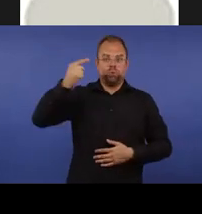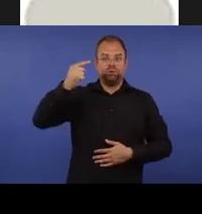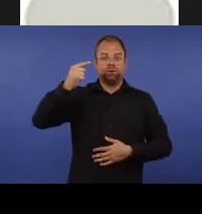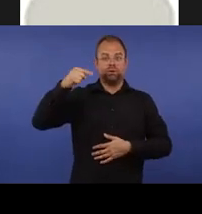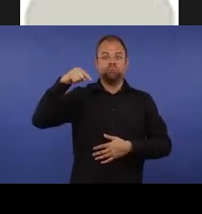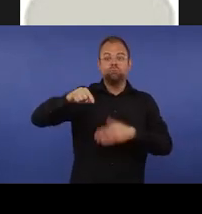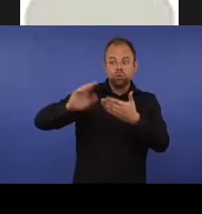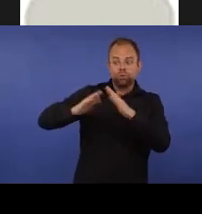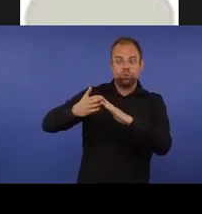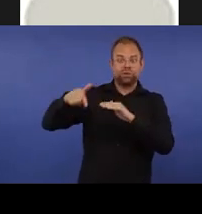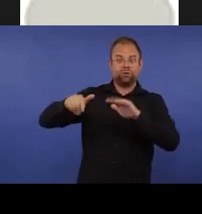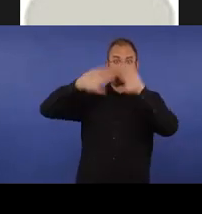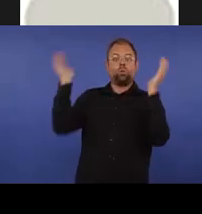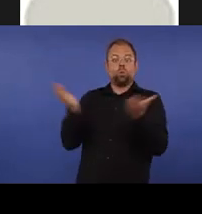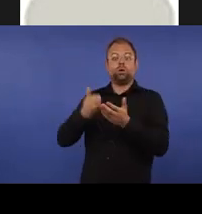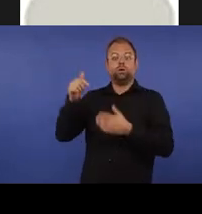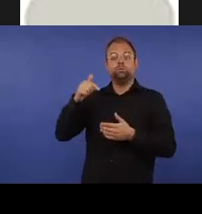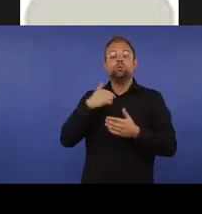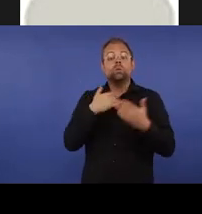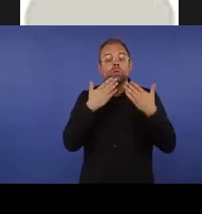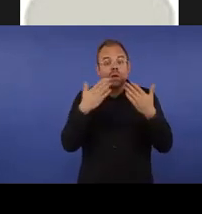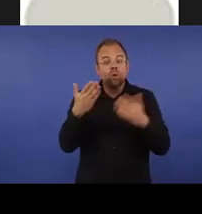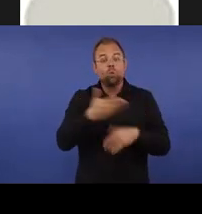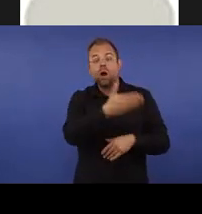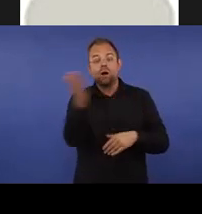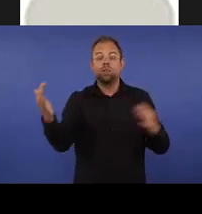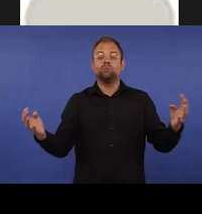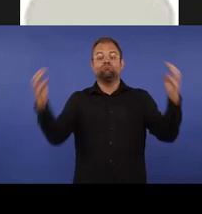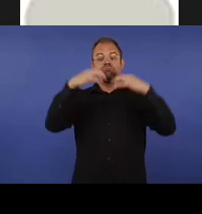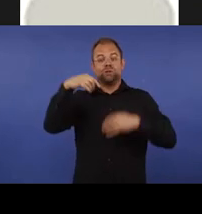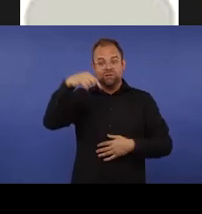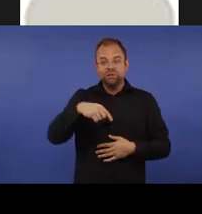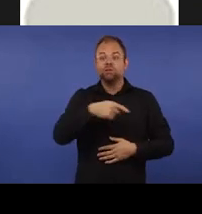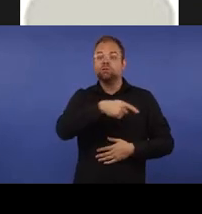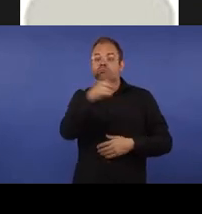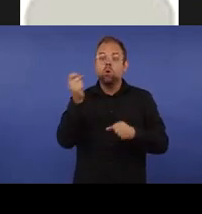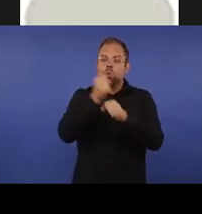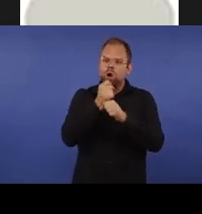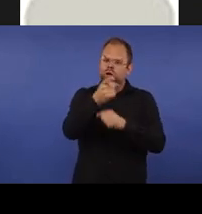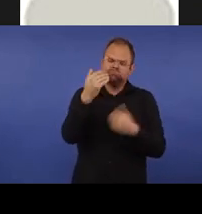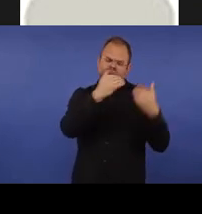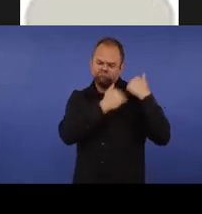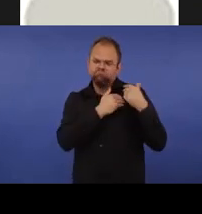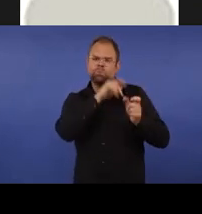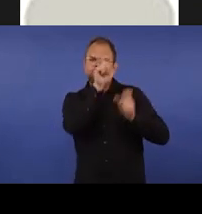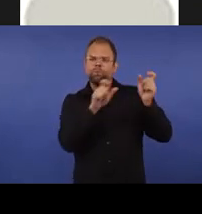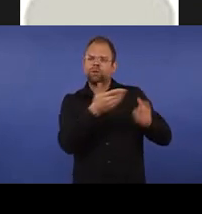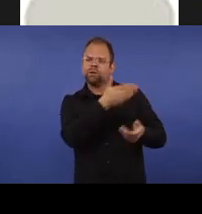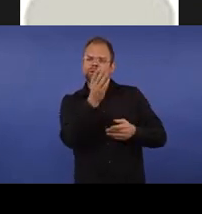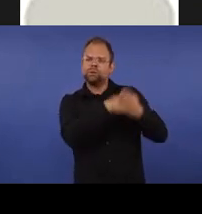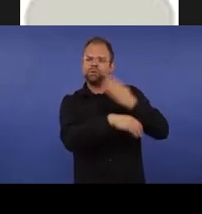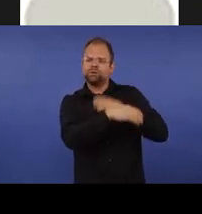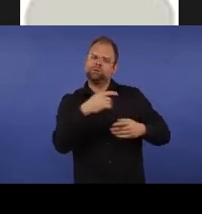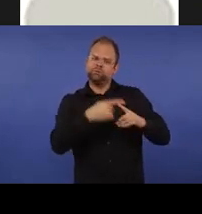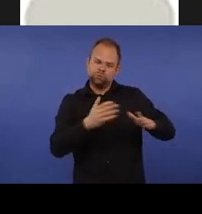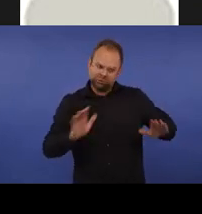Laura. So we are moving now to Central America, and our next speaker will be Wendy Barrantes Jimenez, and she is the